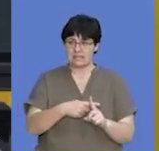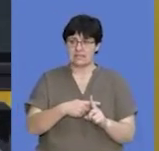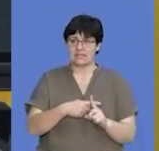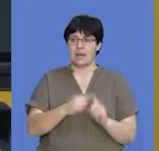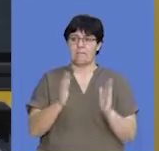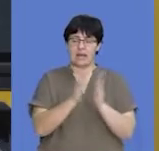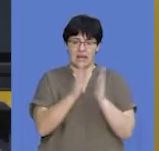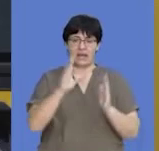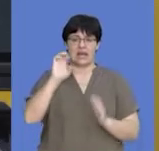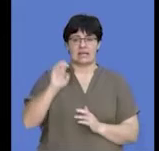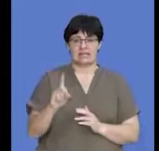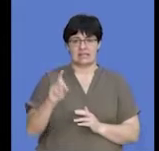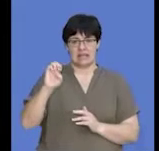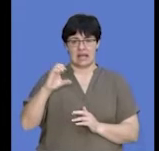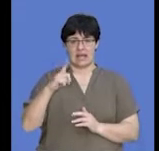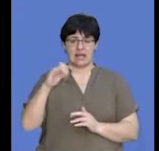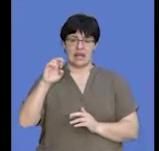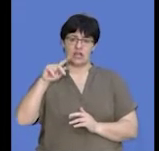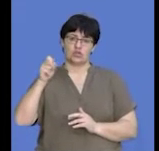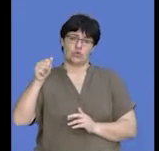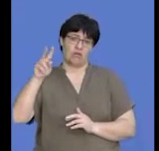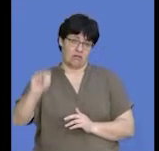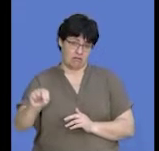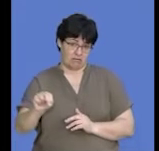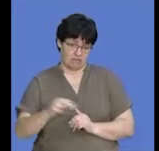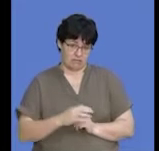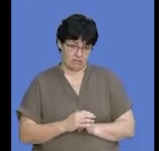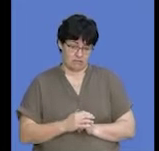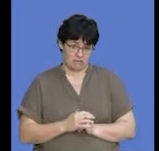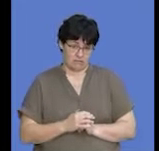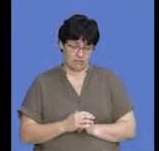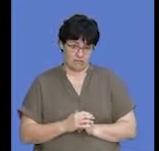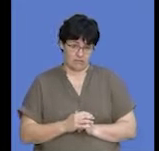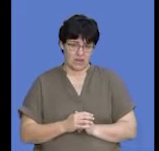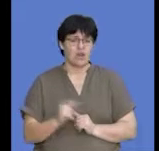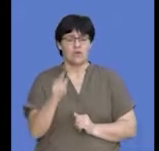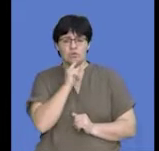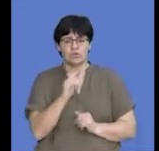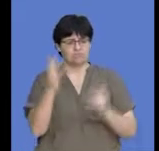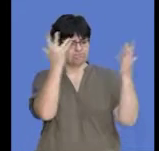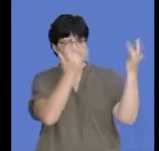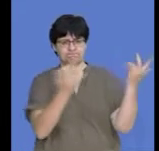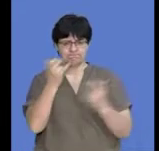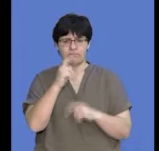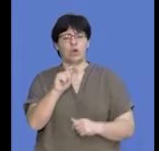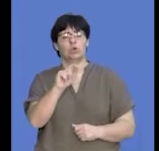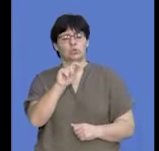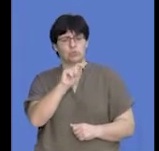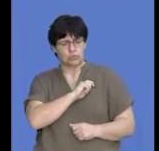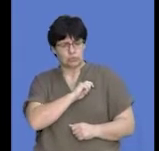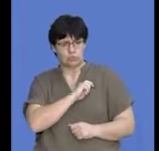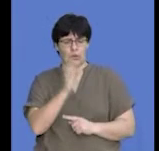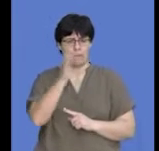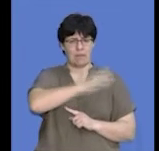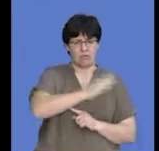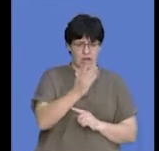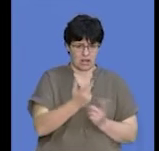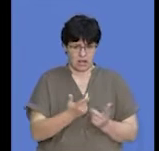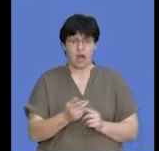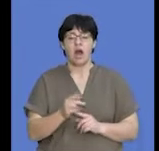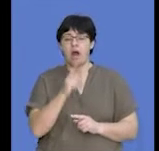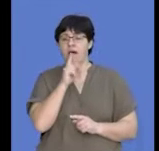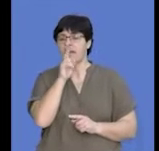magnetic declination. What you should note is the following. To calculate the true bearing of your formula,